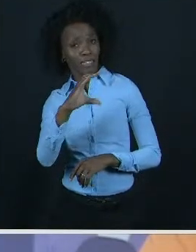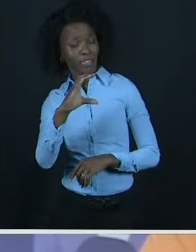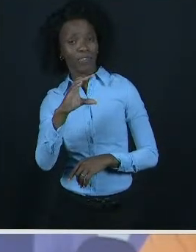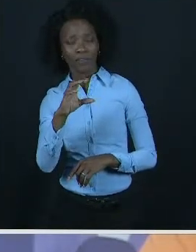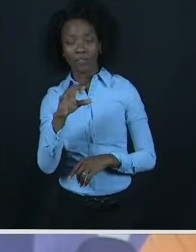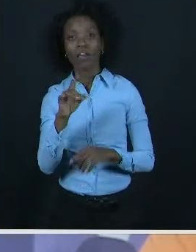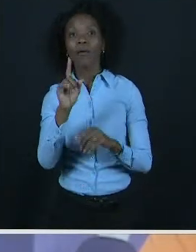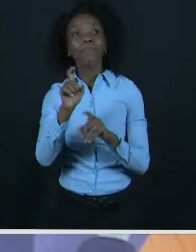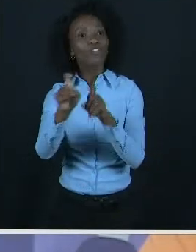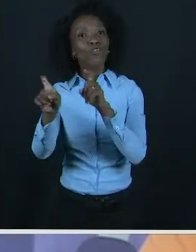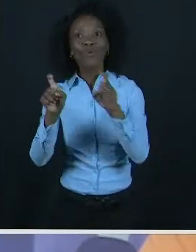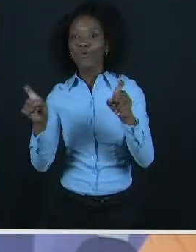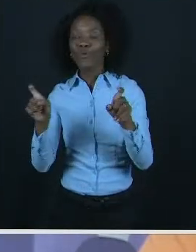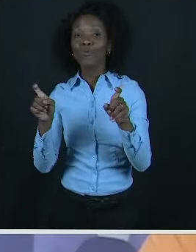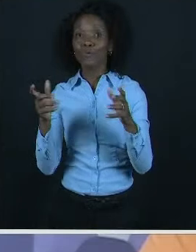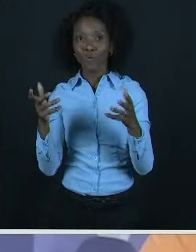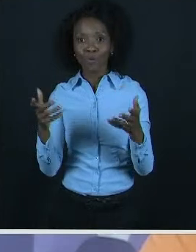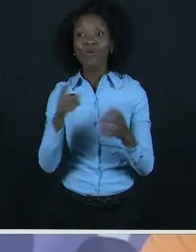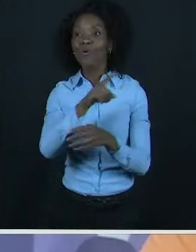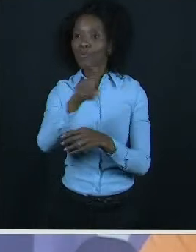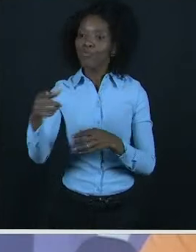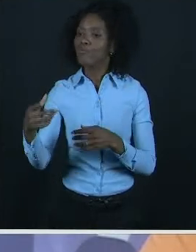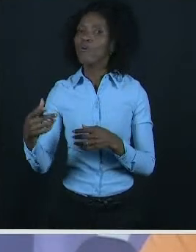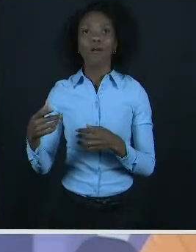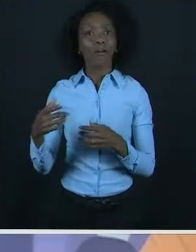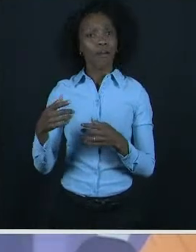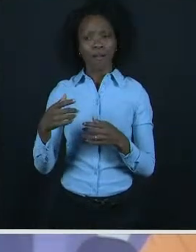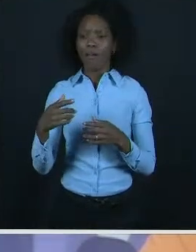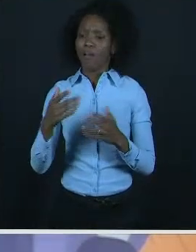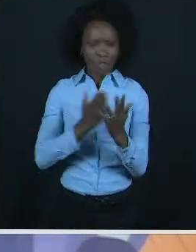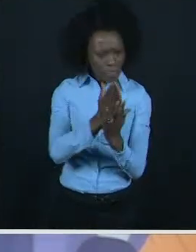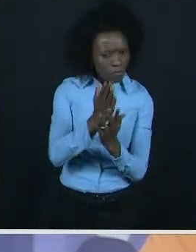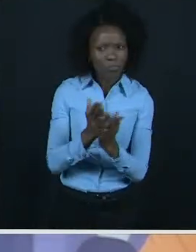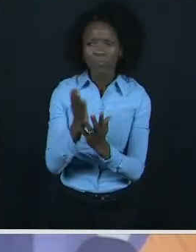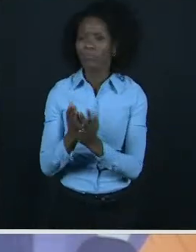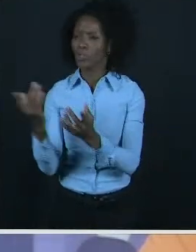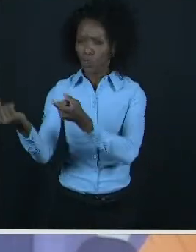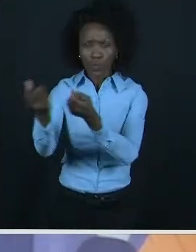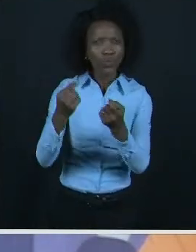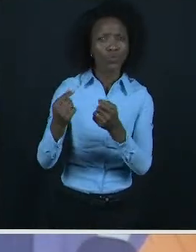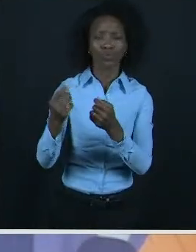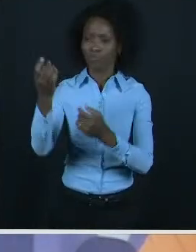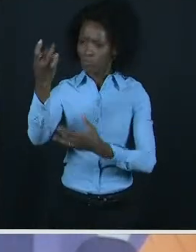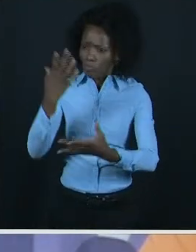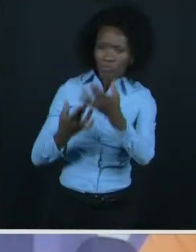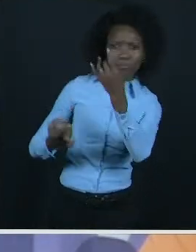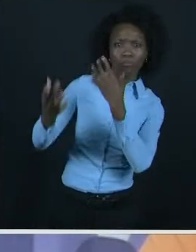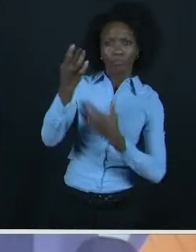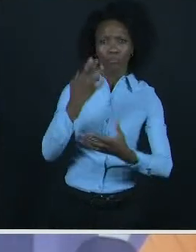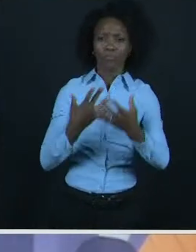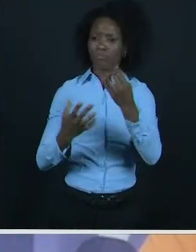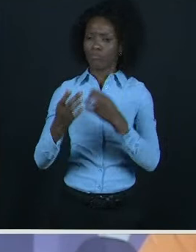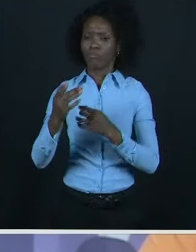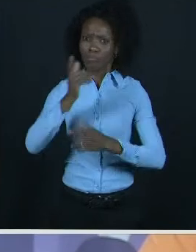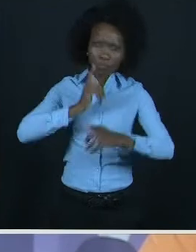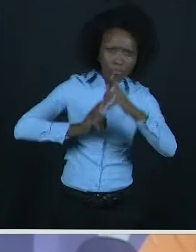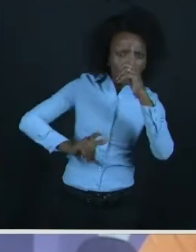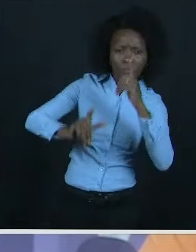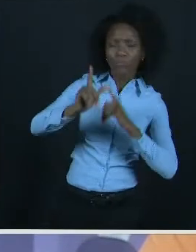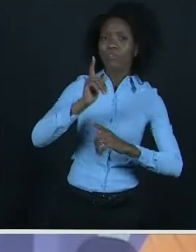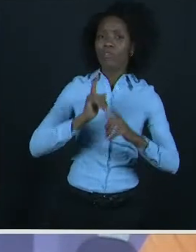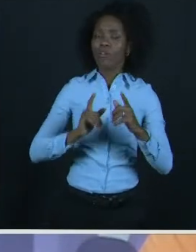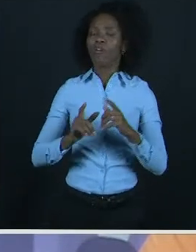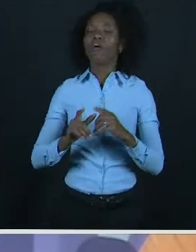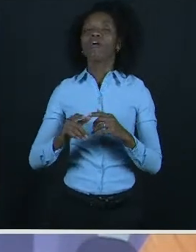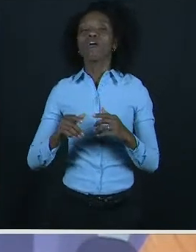is where I'm really grateful for your interventions and the interventions of the people that you have put on the team, are